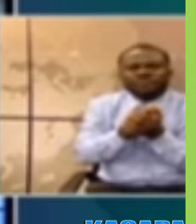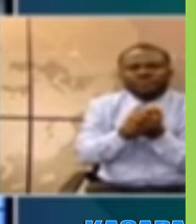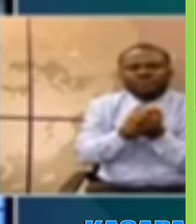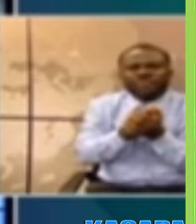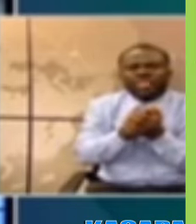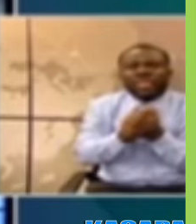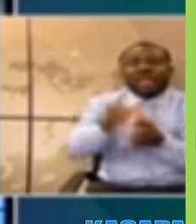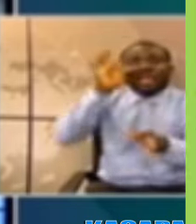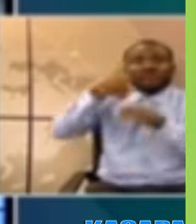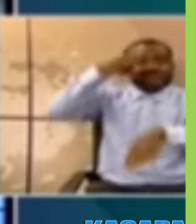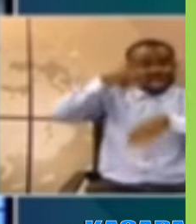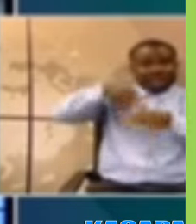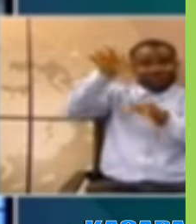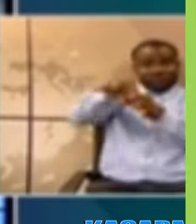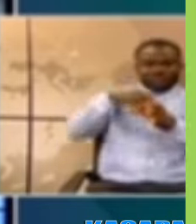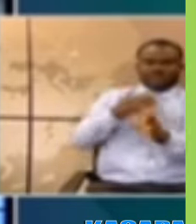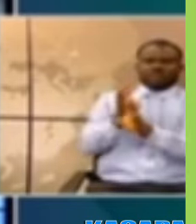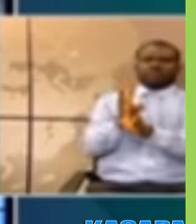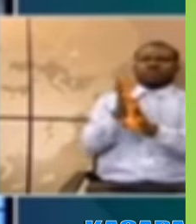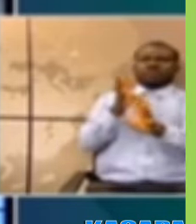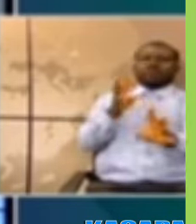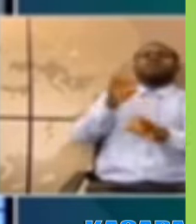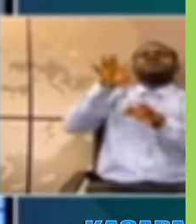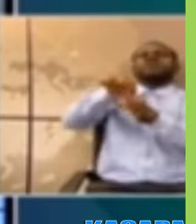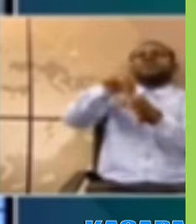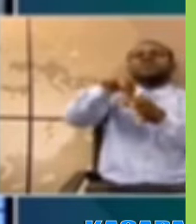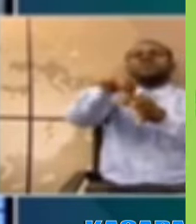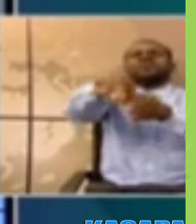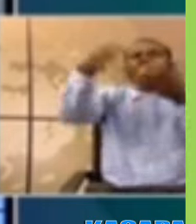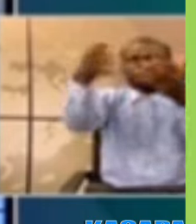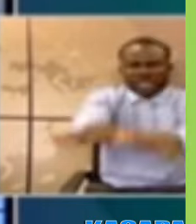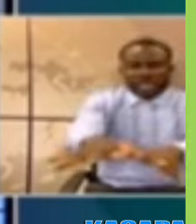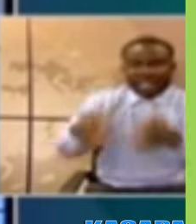because if for sunlight at Tuaba, now Minister Baba catch him say, I come with them